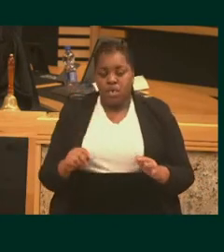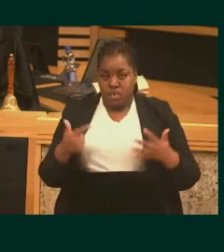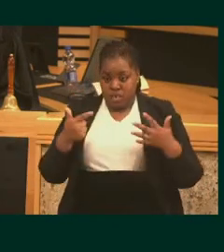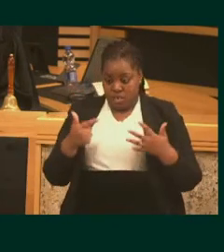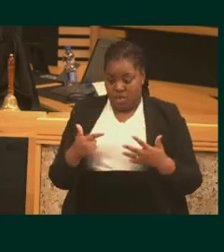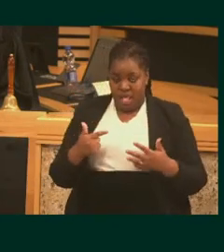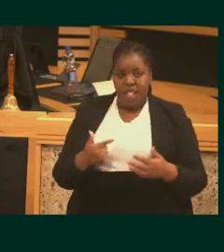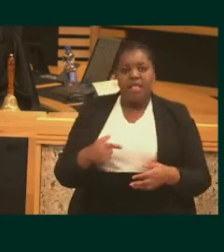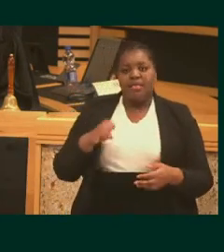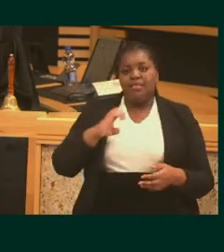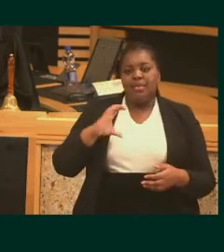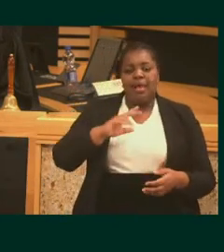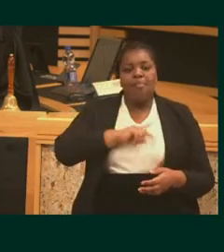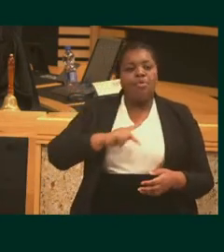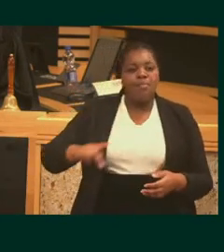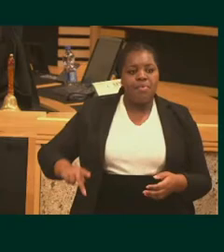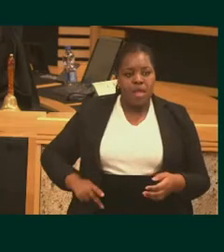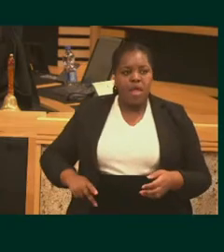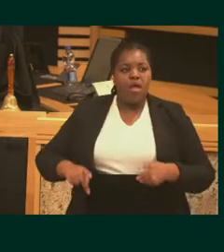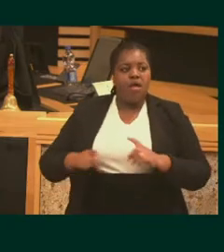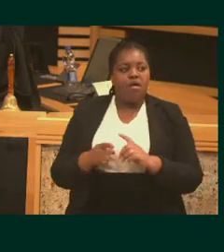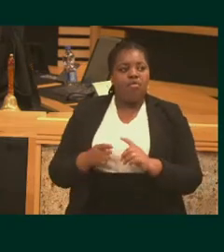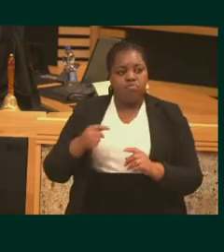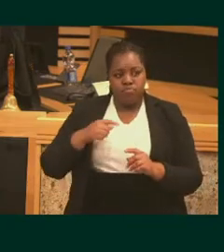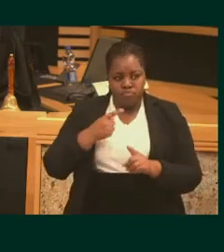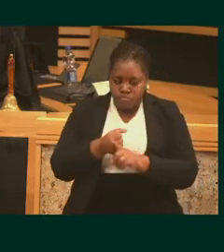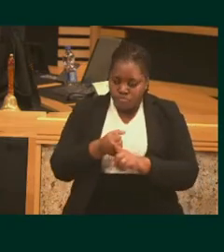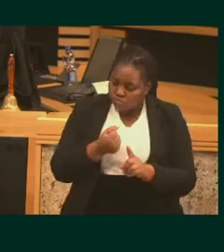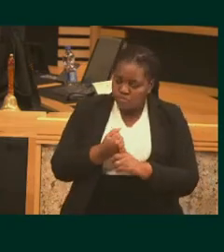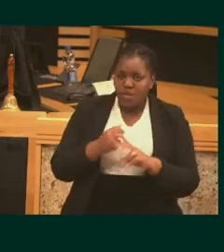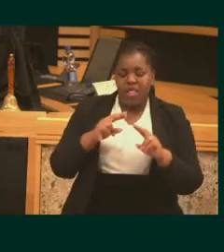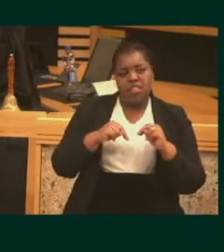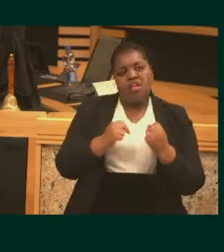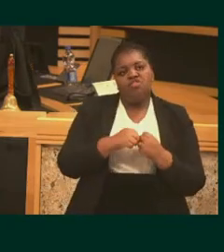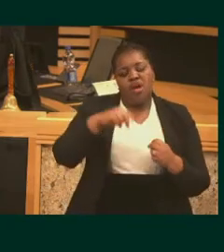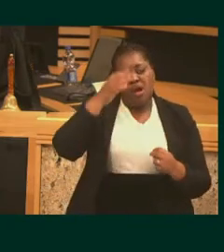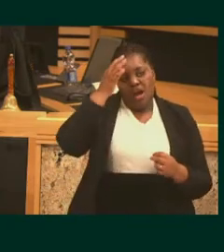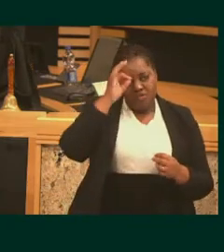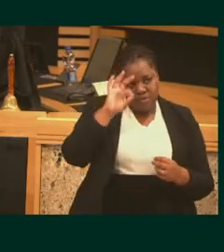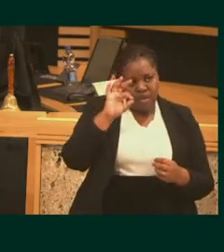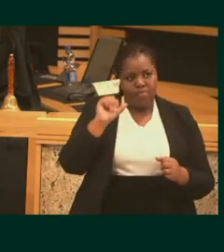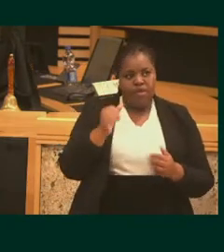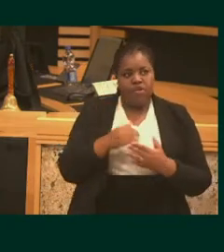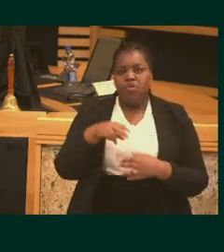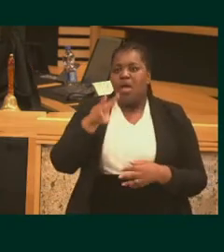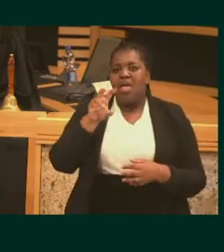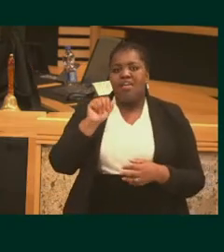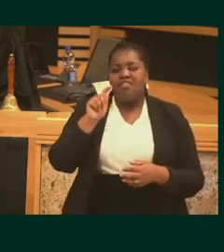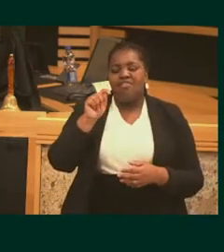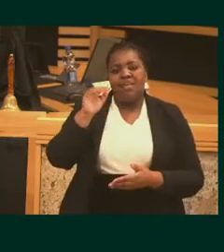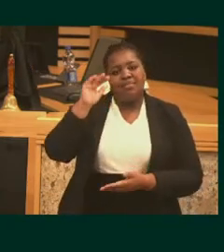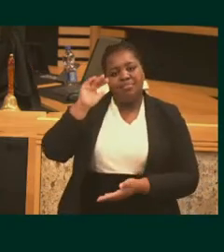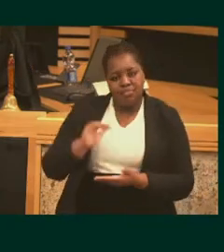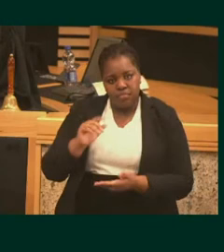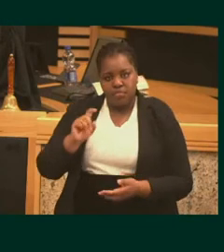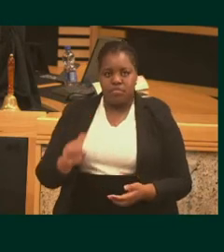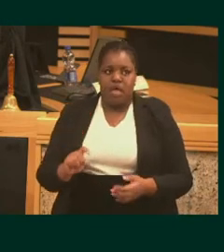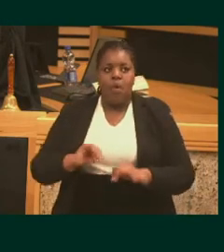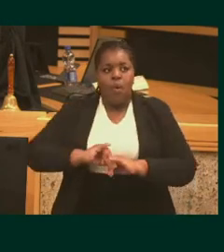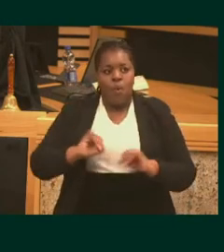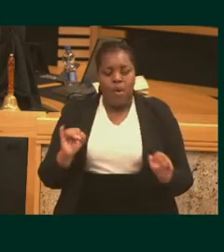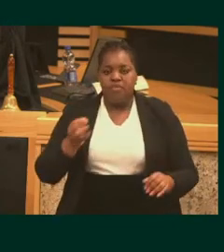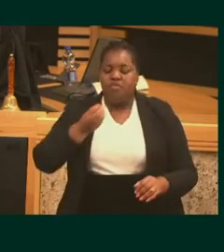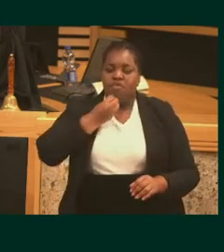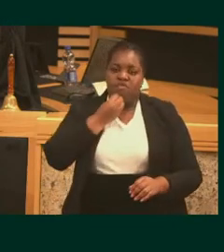Eastern cap Premier on behalf of this province lobbies the national government to scrap vet on food items mostly and